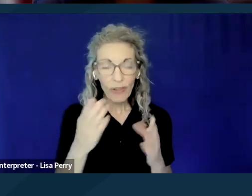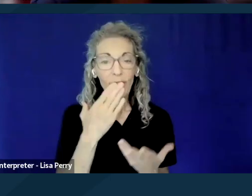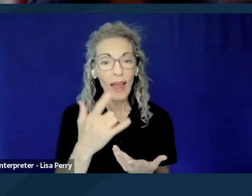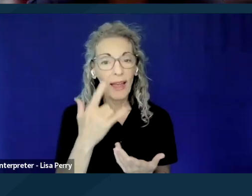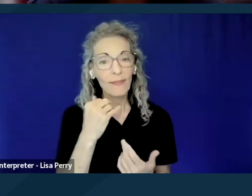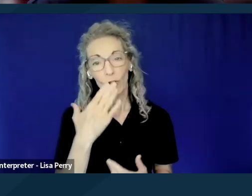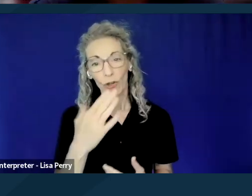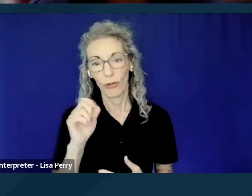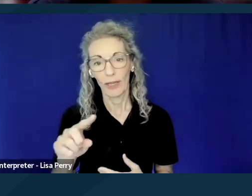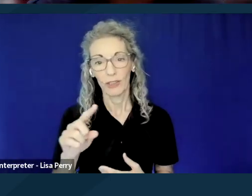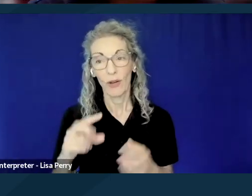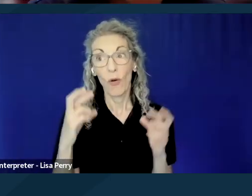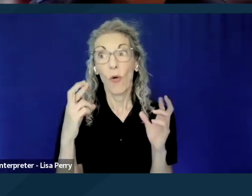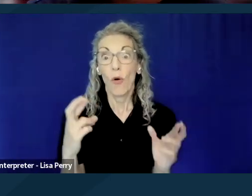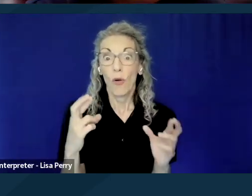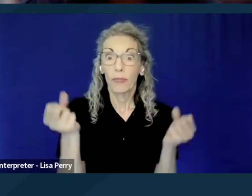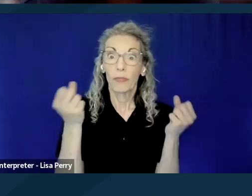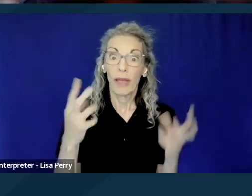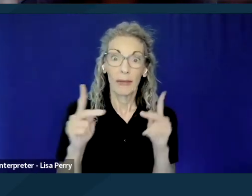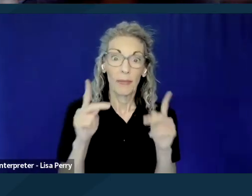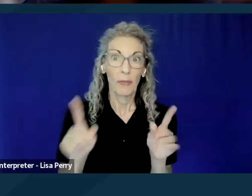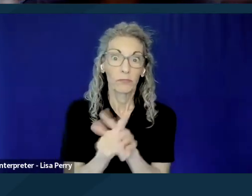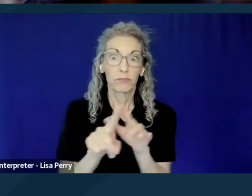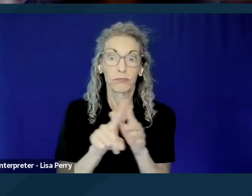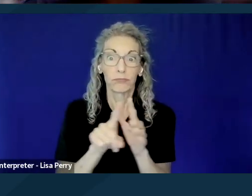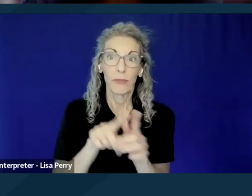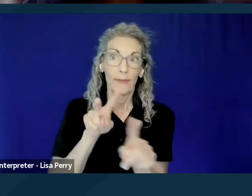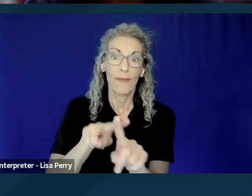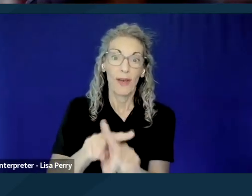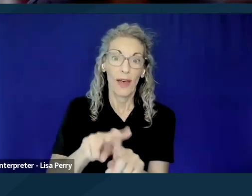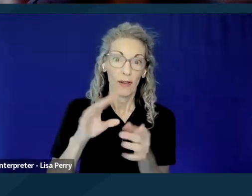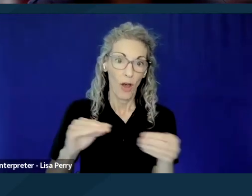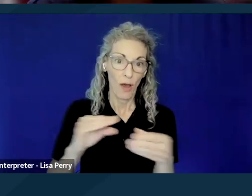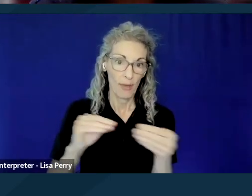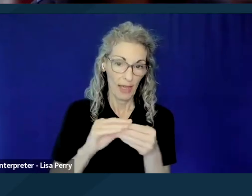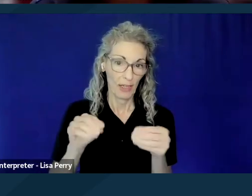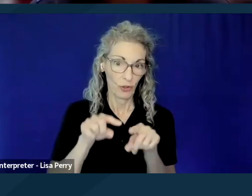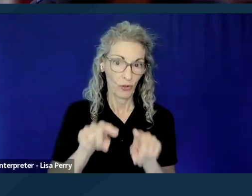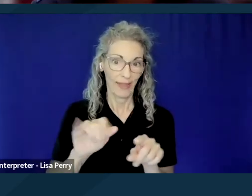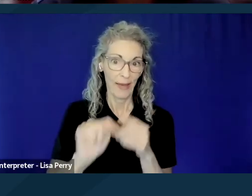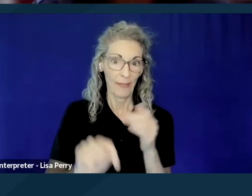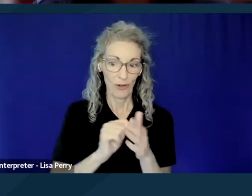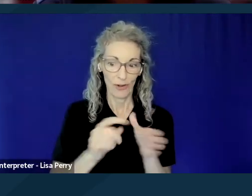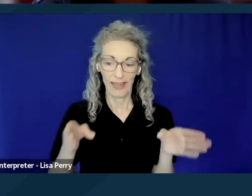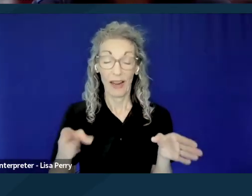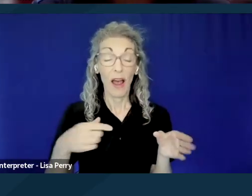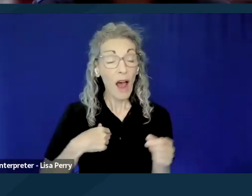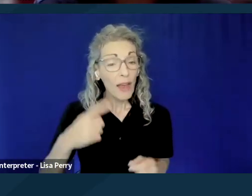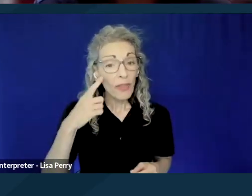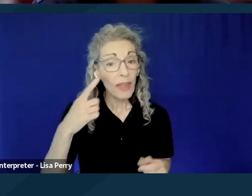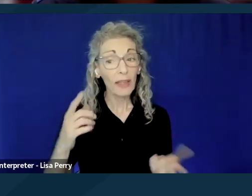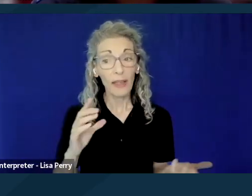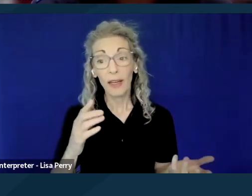hope that we have a robust showing in this comment period. I really do think that our participation, even if it